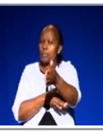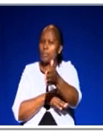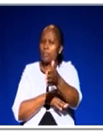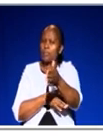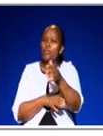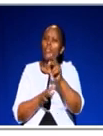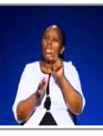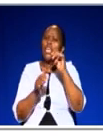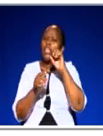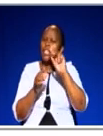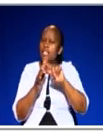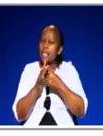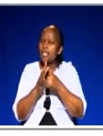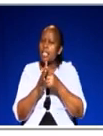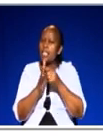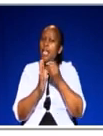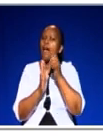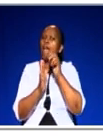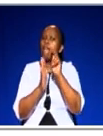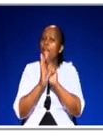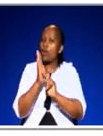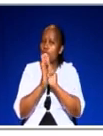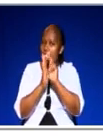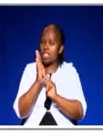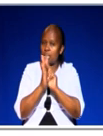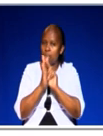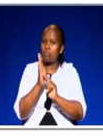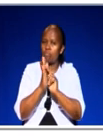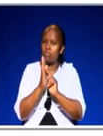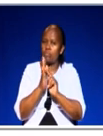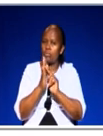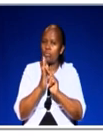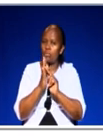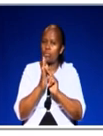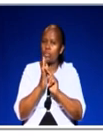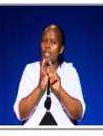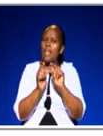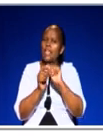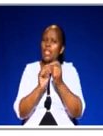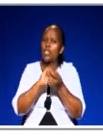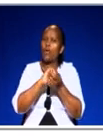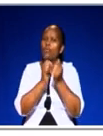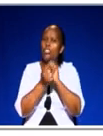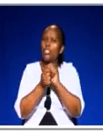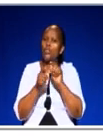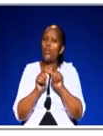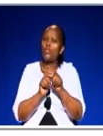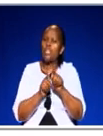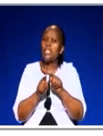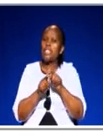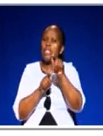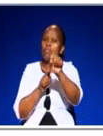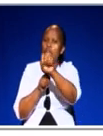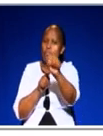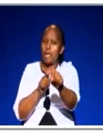initial velocity, which is represented by u, is the rate of change of displacement with time at the